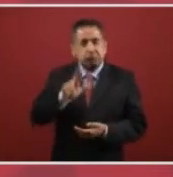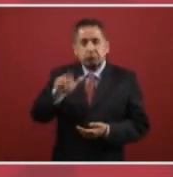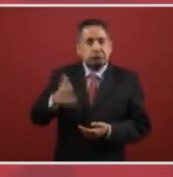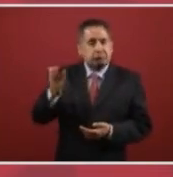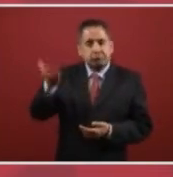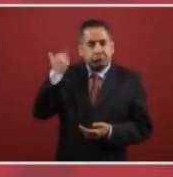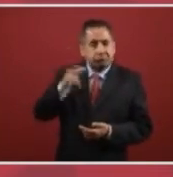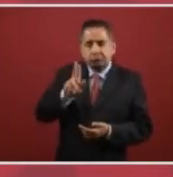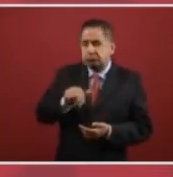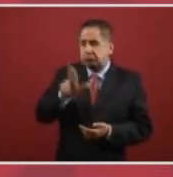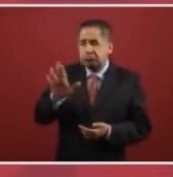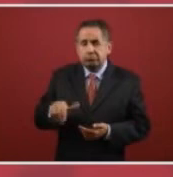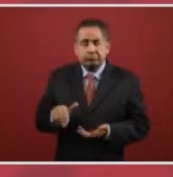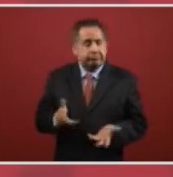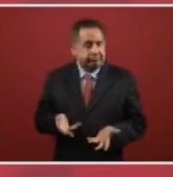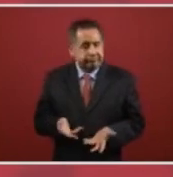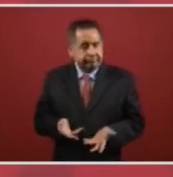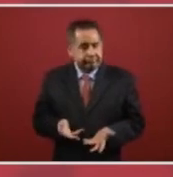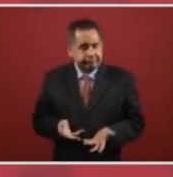Never.